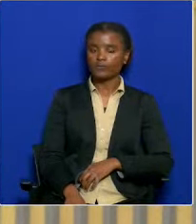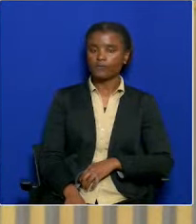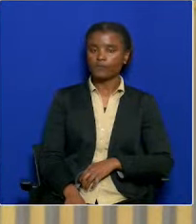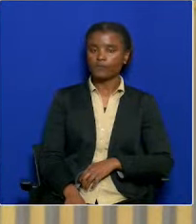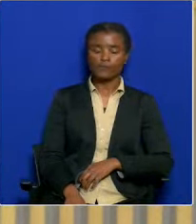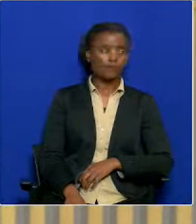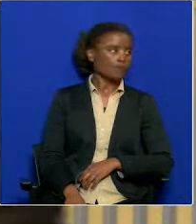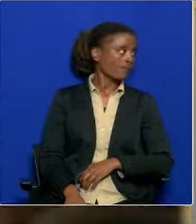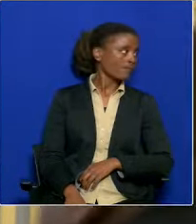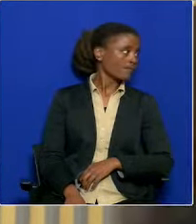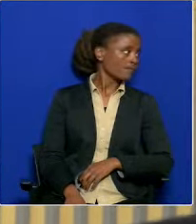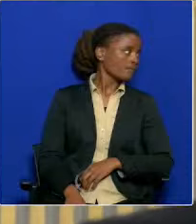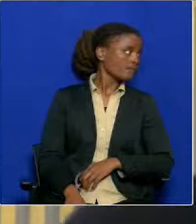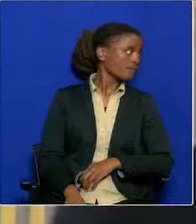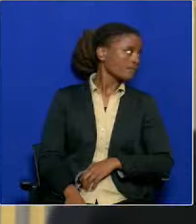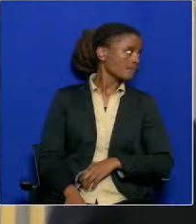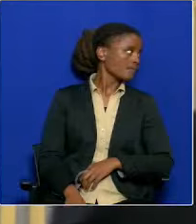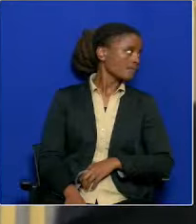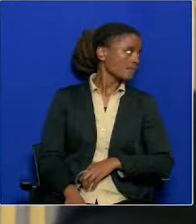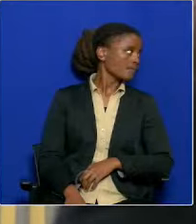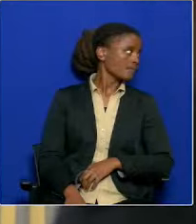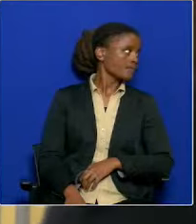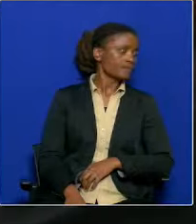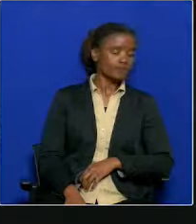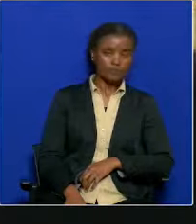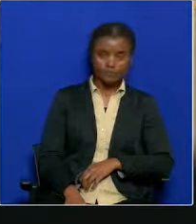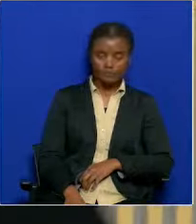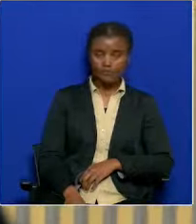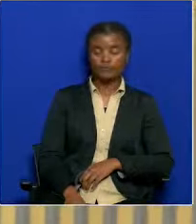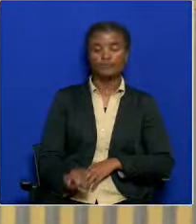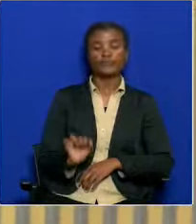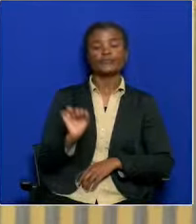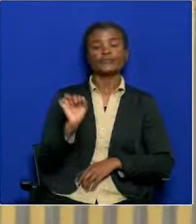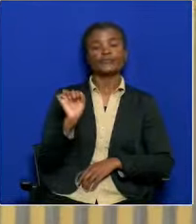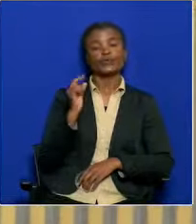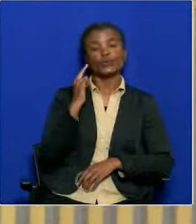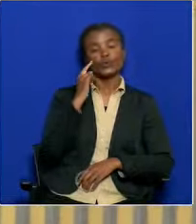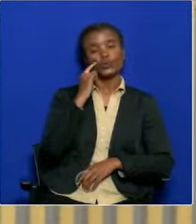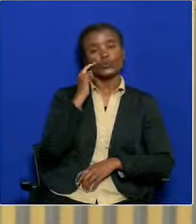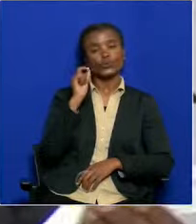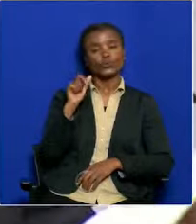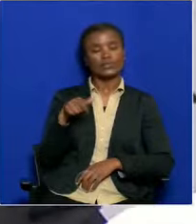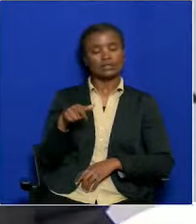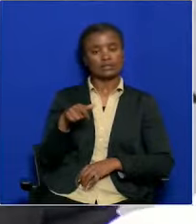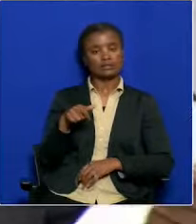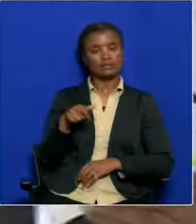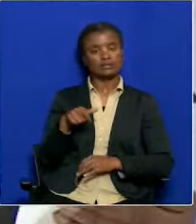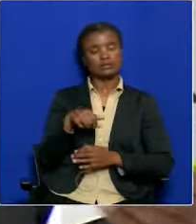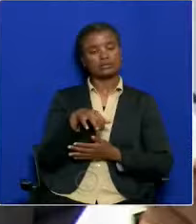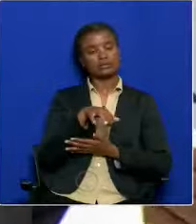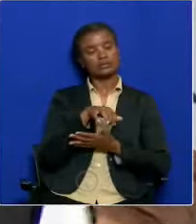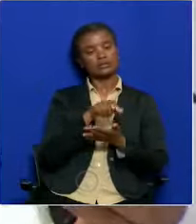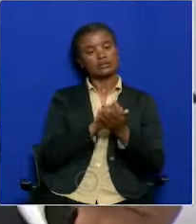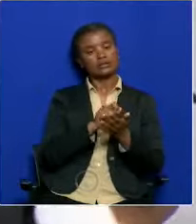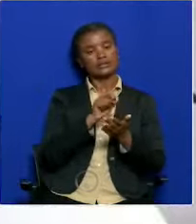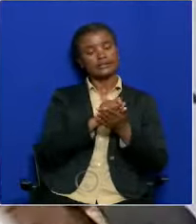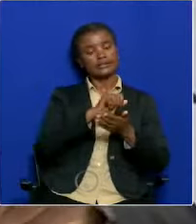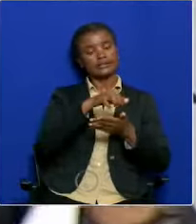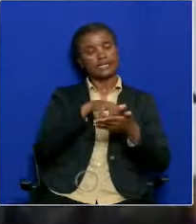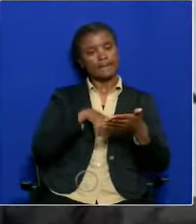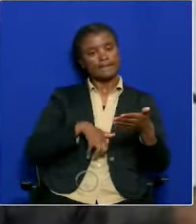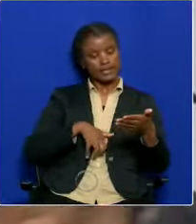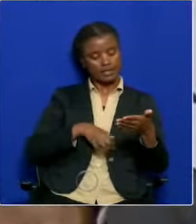So go to your statement, your witness statement, page 76, paragraph 250.